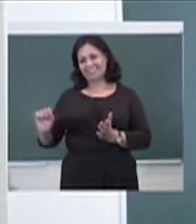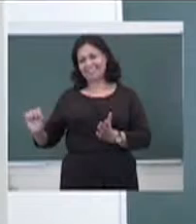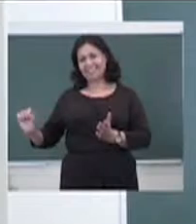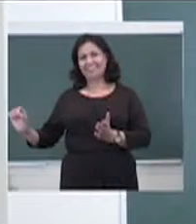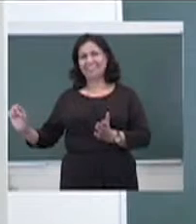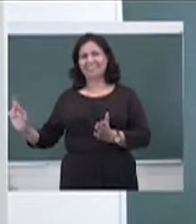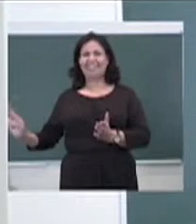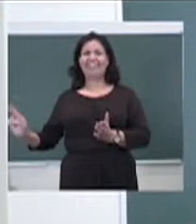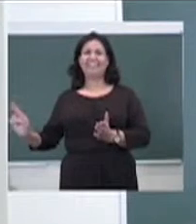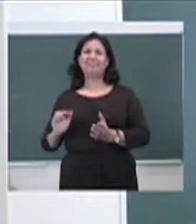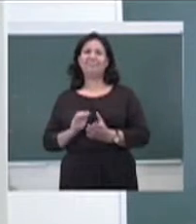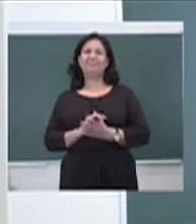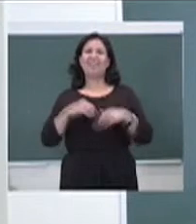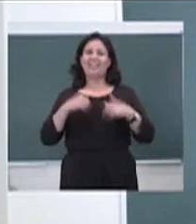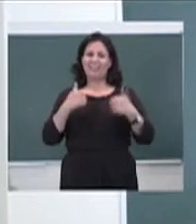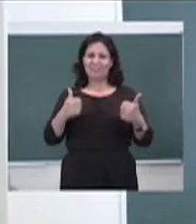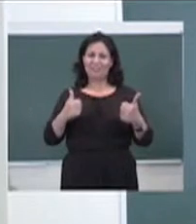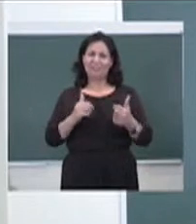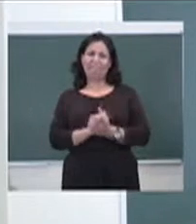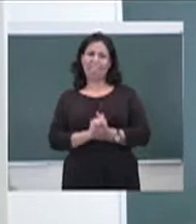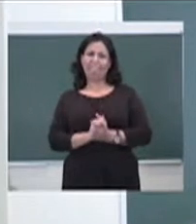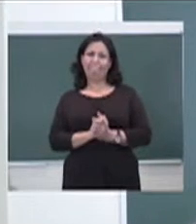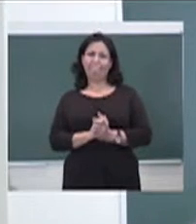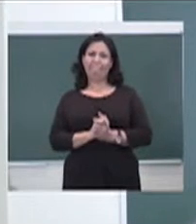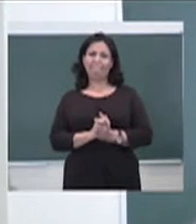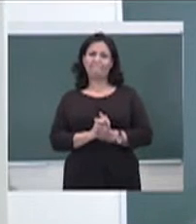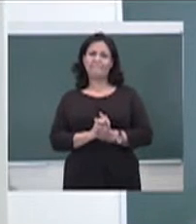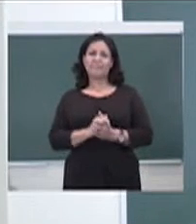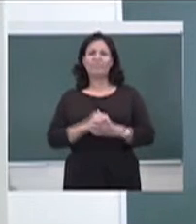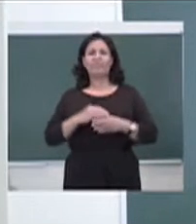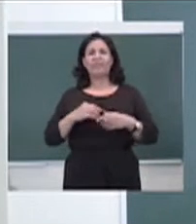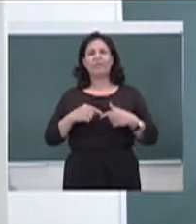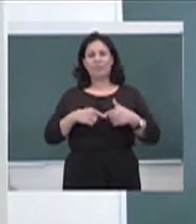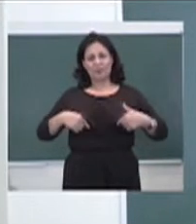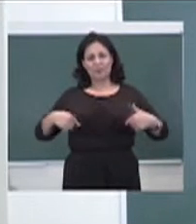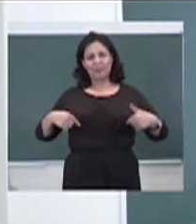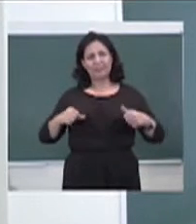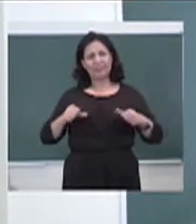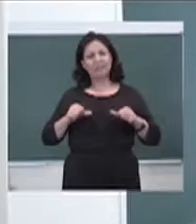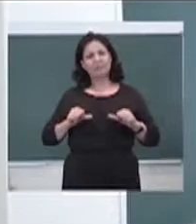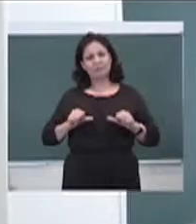Very good. Now we would like you to continue by yourselves at home.